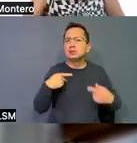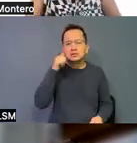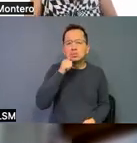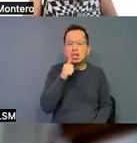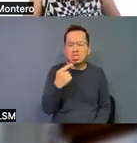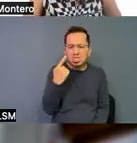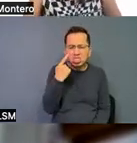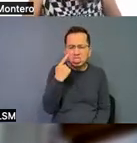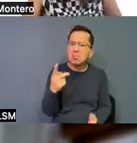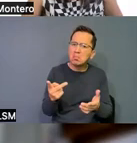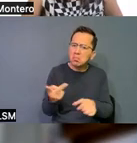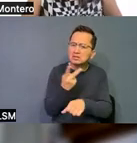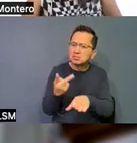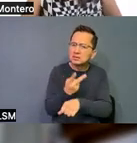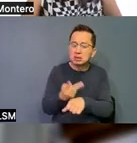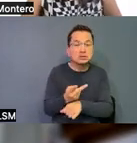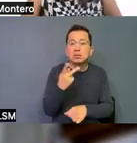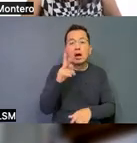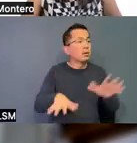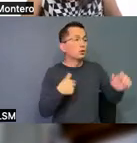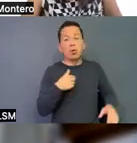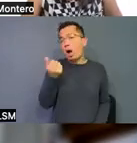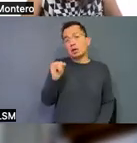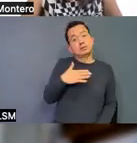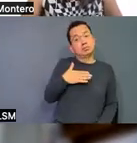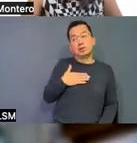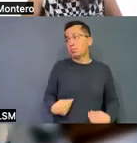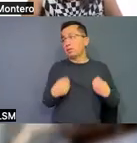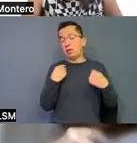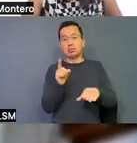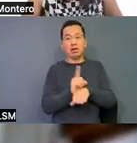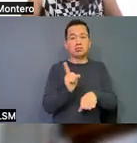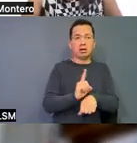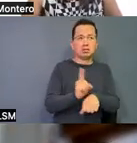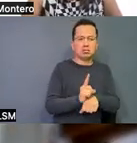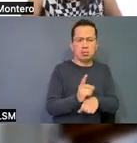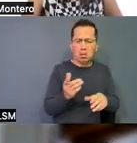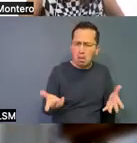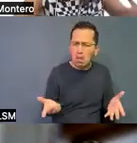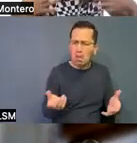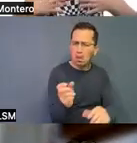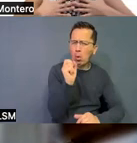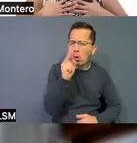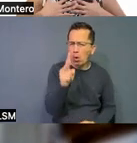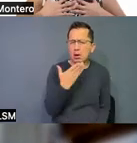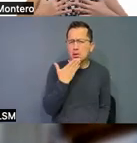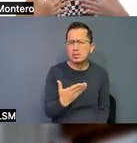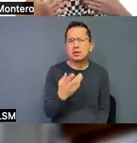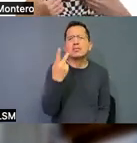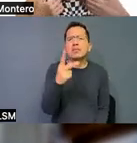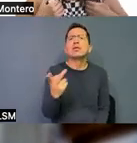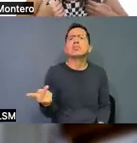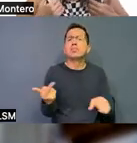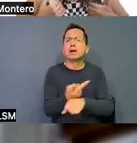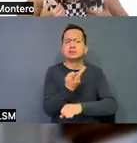Well, that's because, you know, trauma is something that is cumulative, and we don't even notice how much trauma we're